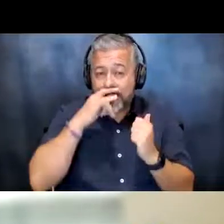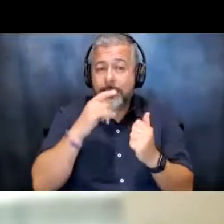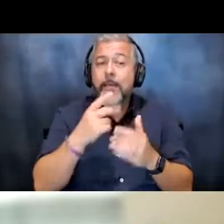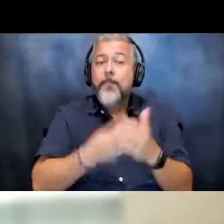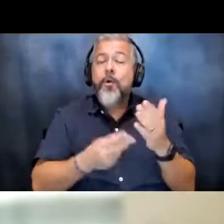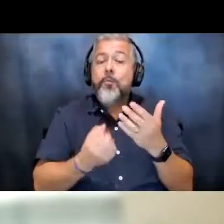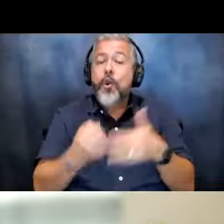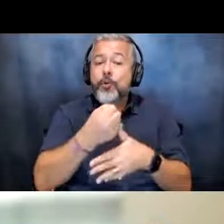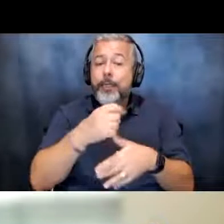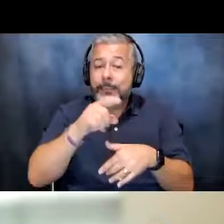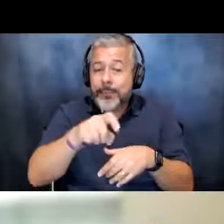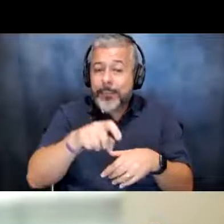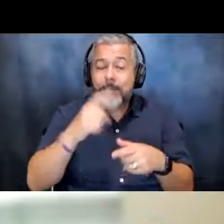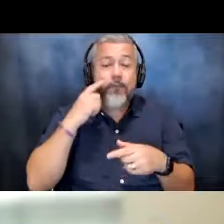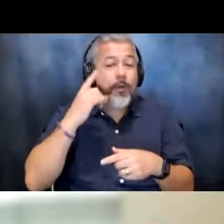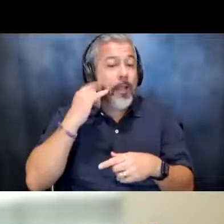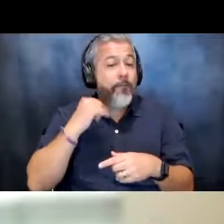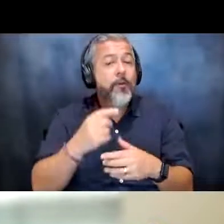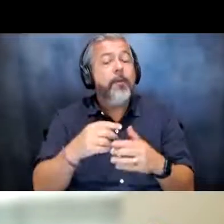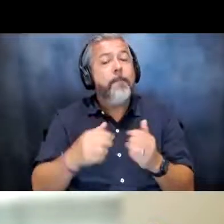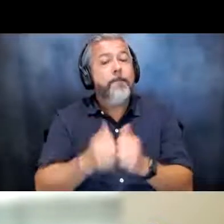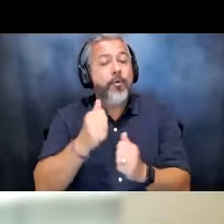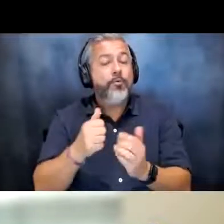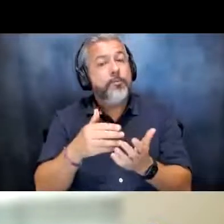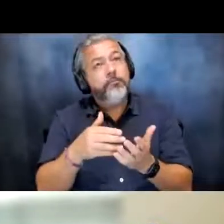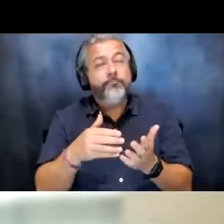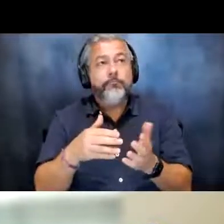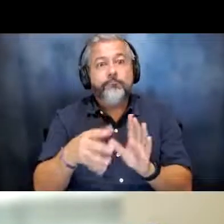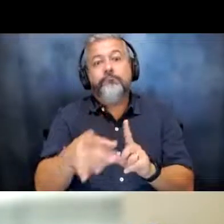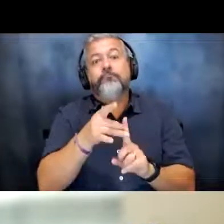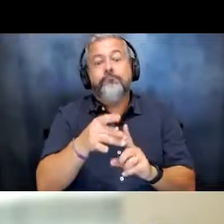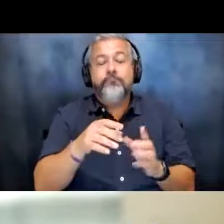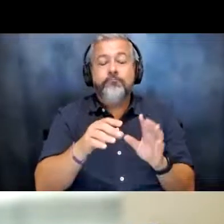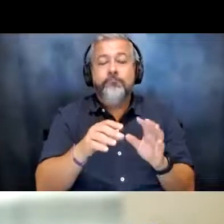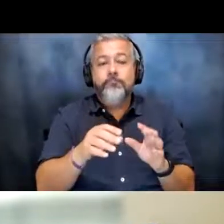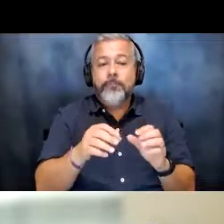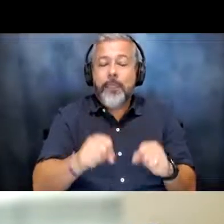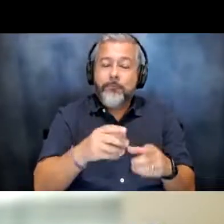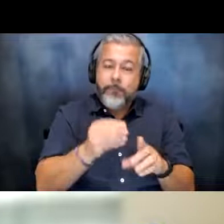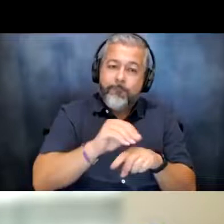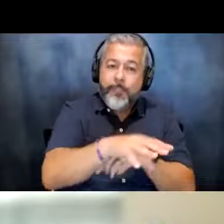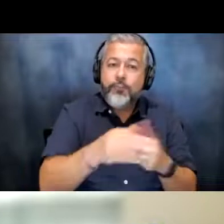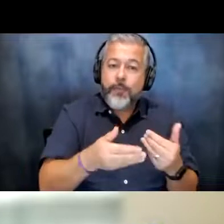of California's most vulnerable children and their families. So let's go to the next slide.